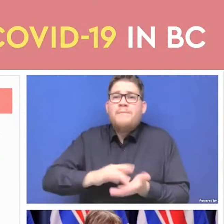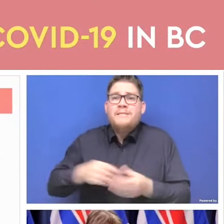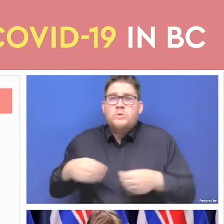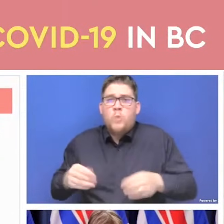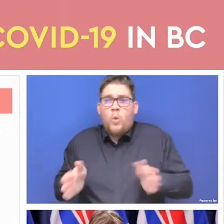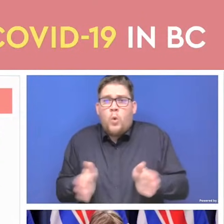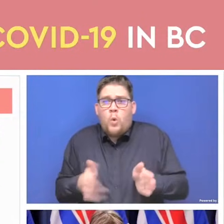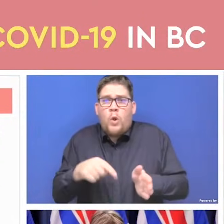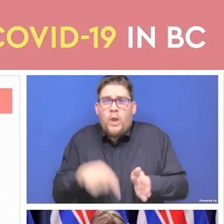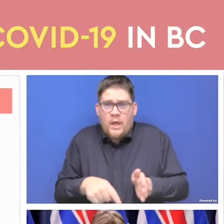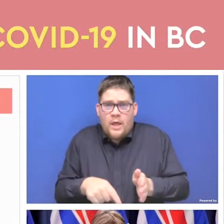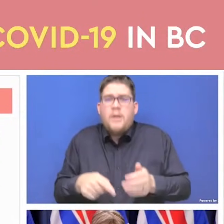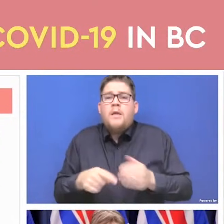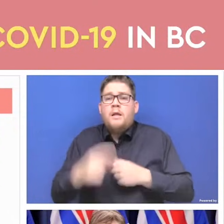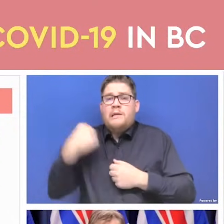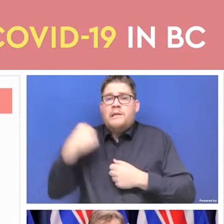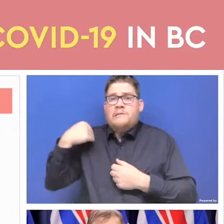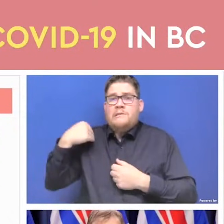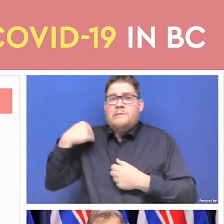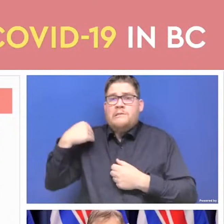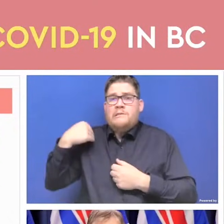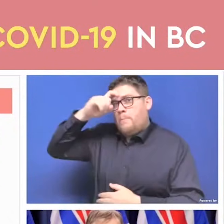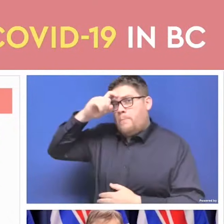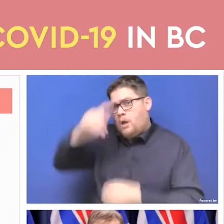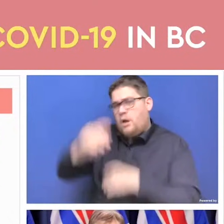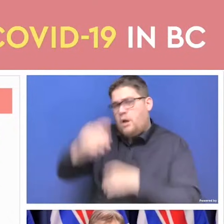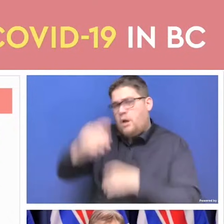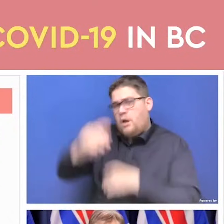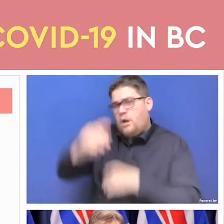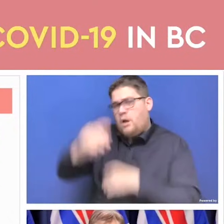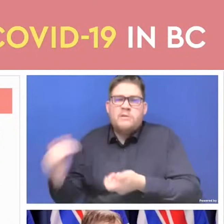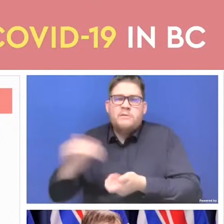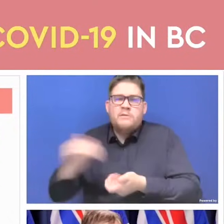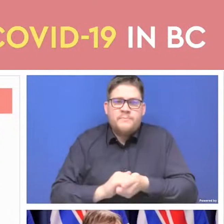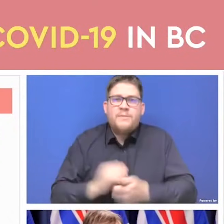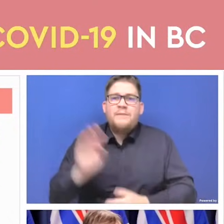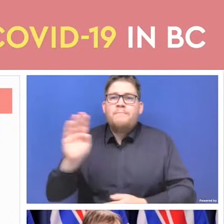and the pharmacy sector to prepare them and get them